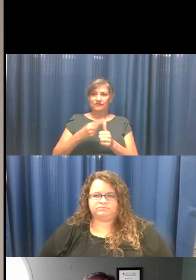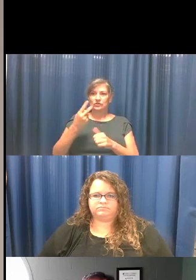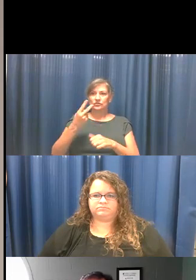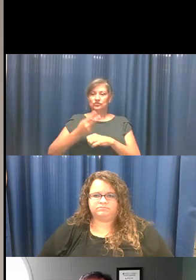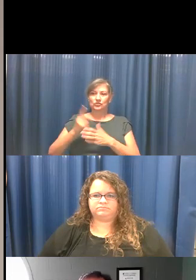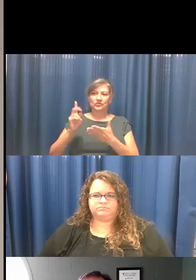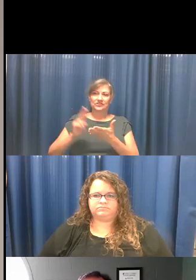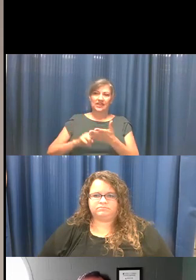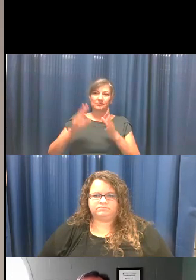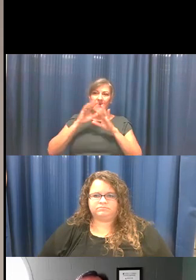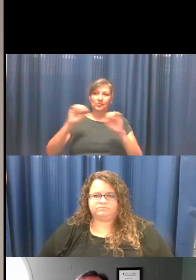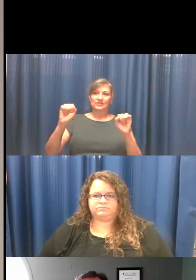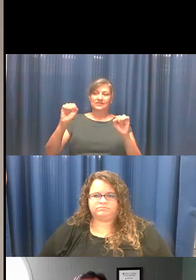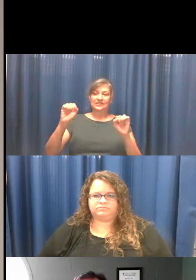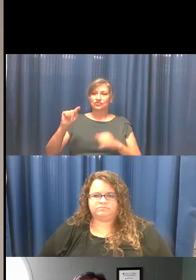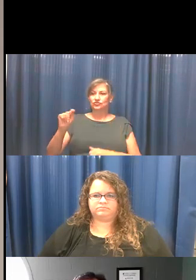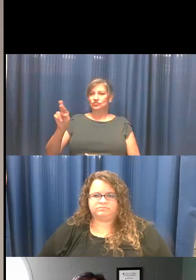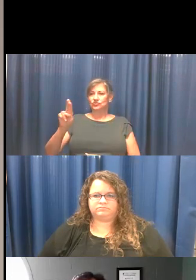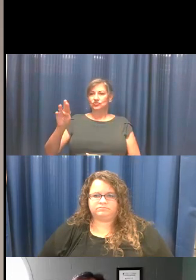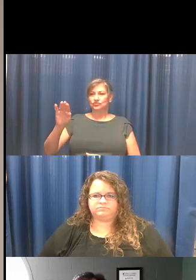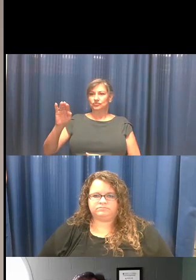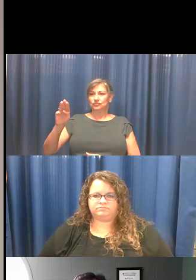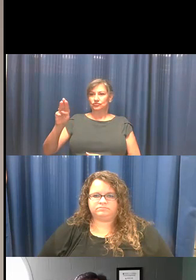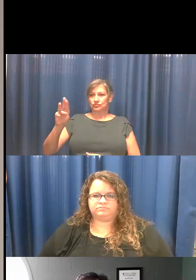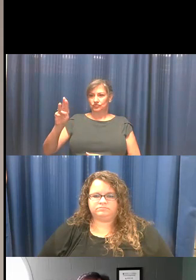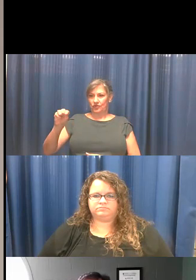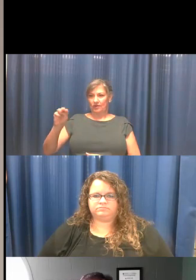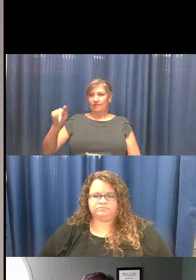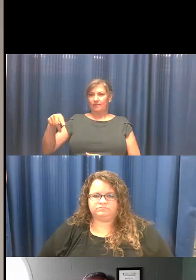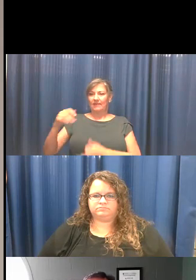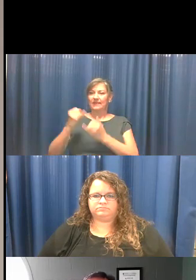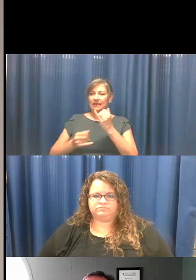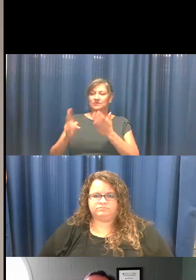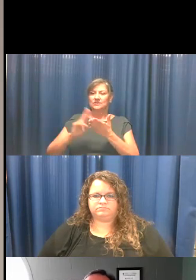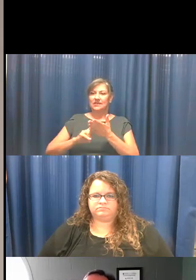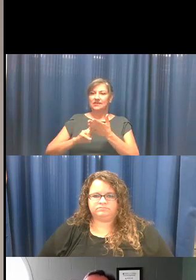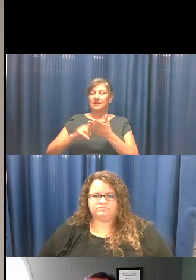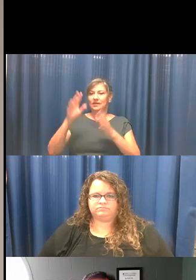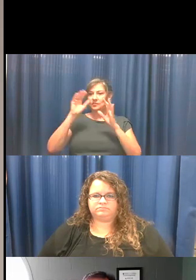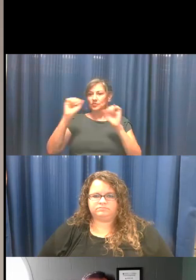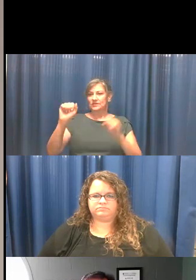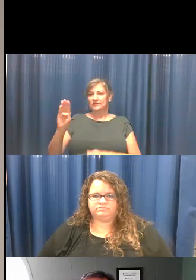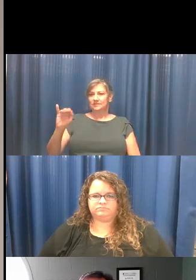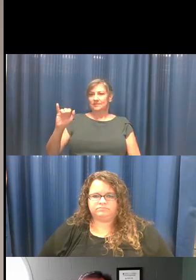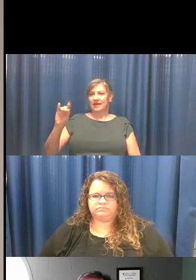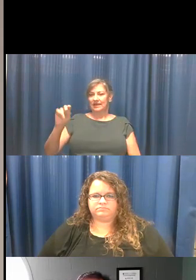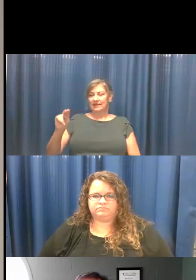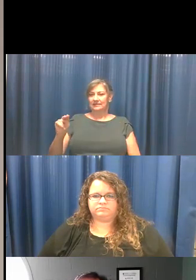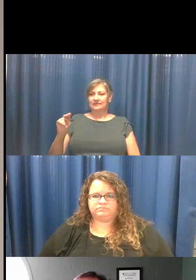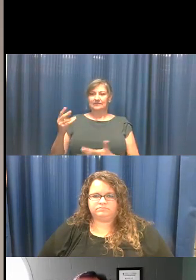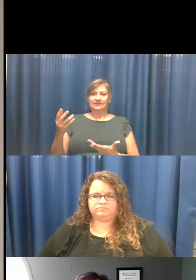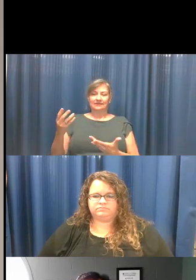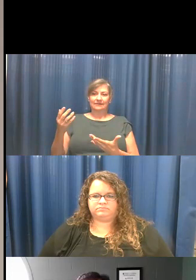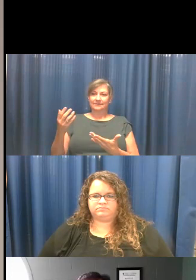Trump. The last one was signed by President Biden. They all put money out into things like the Paycheck Protection